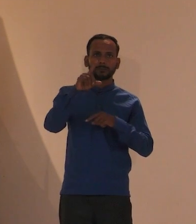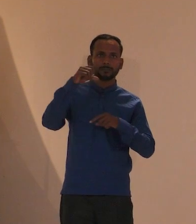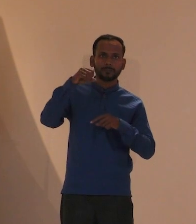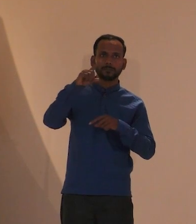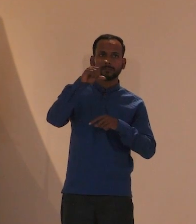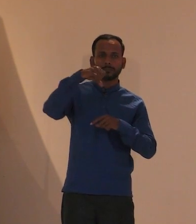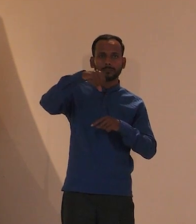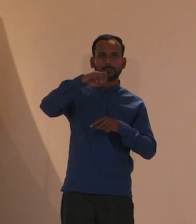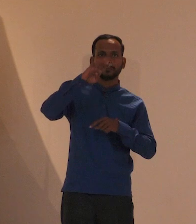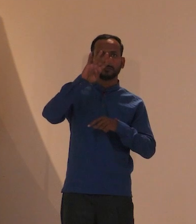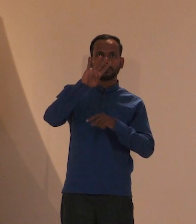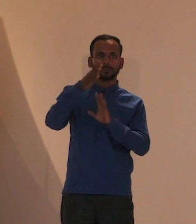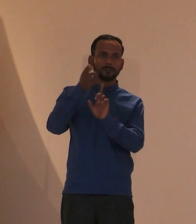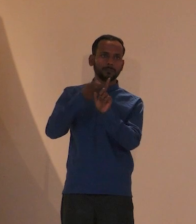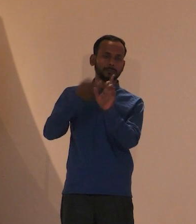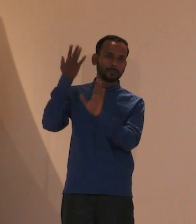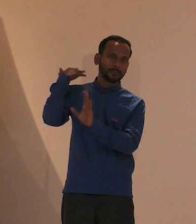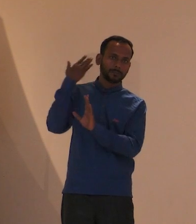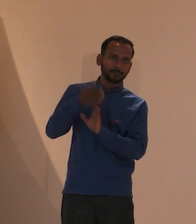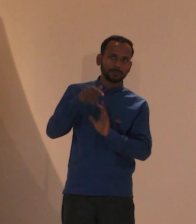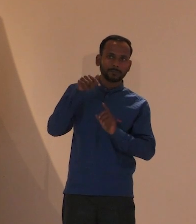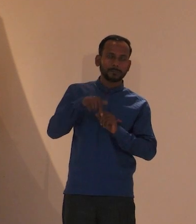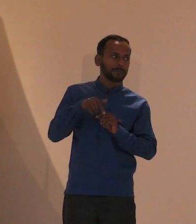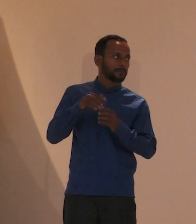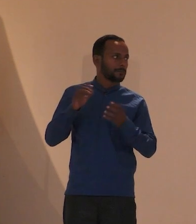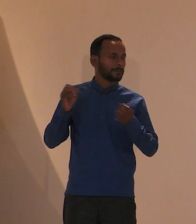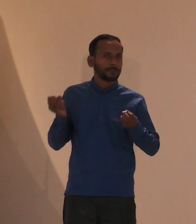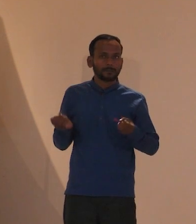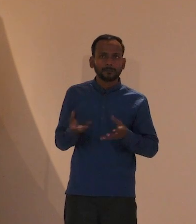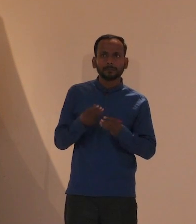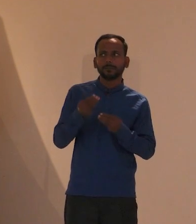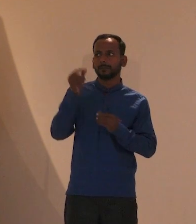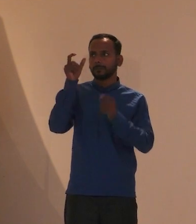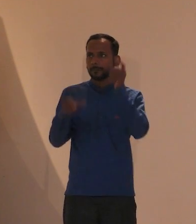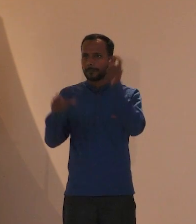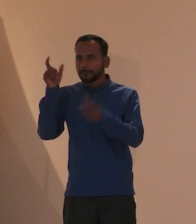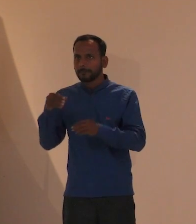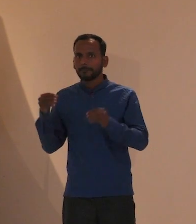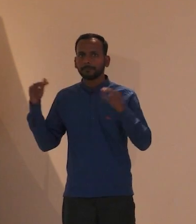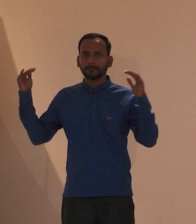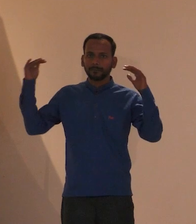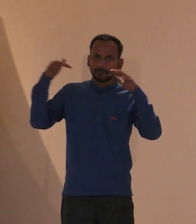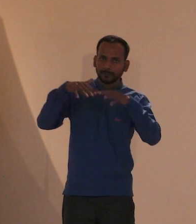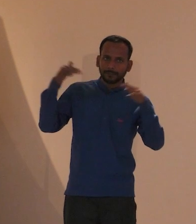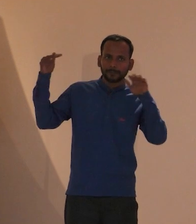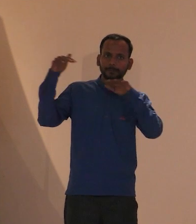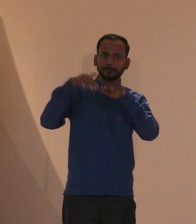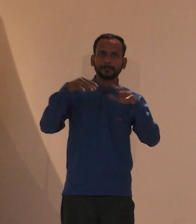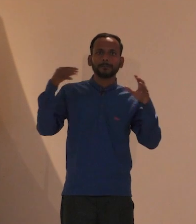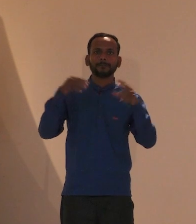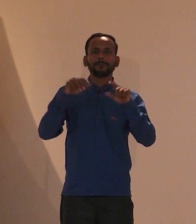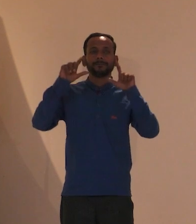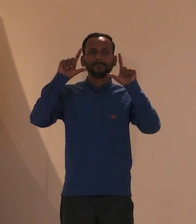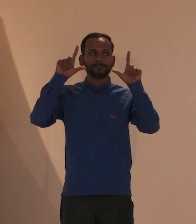1994. It was an effort of many people that came together and culminated in the setting up of the